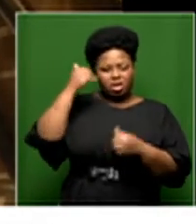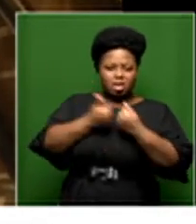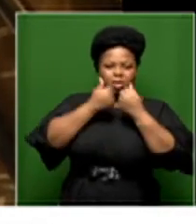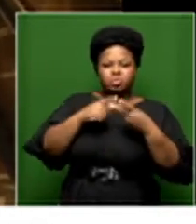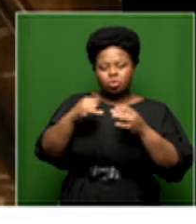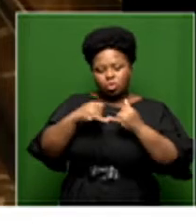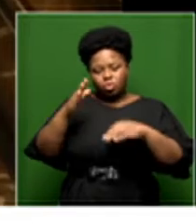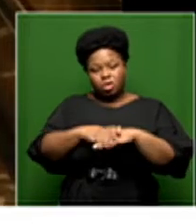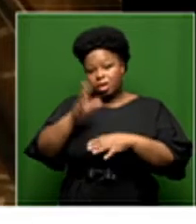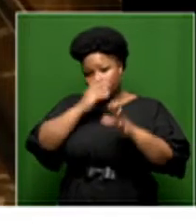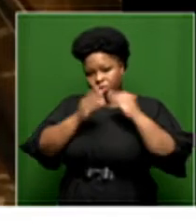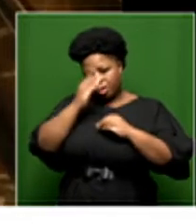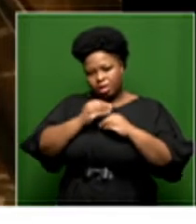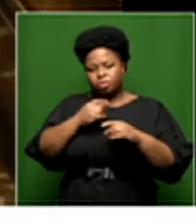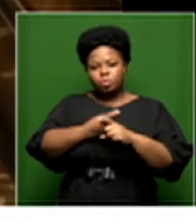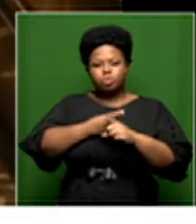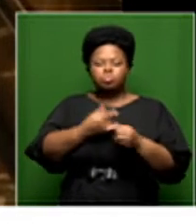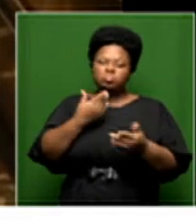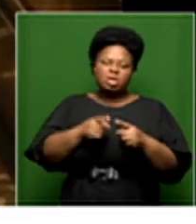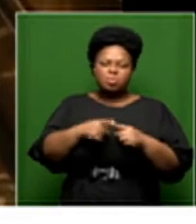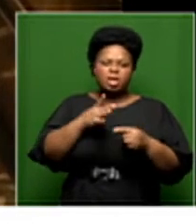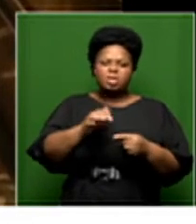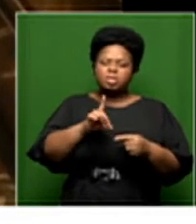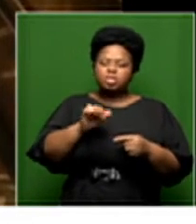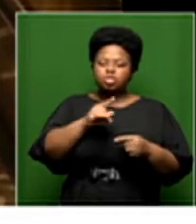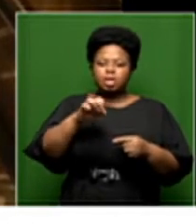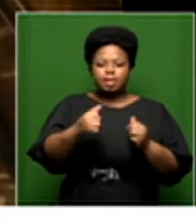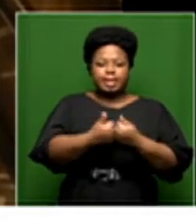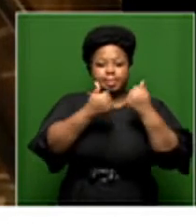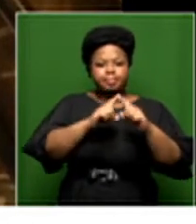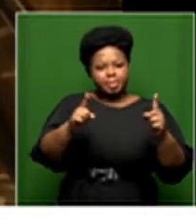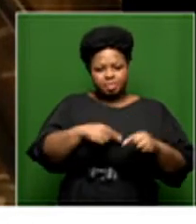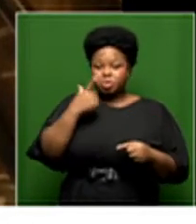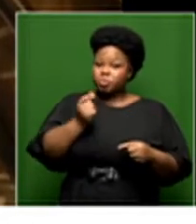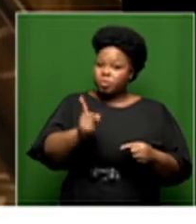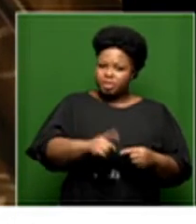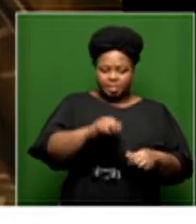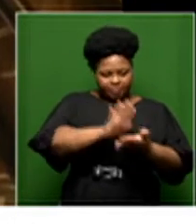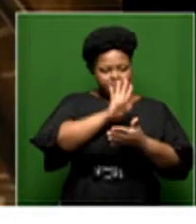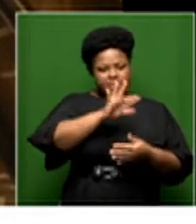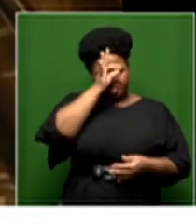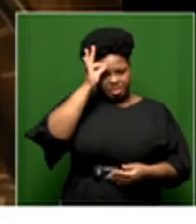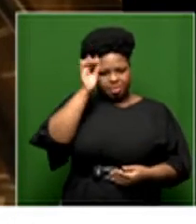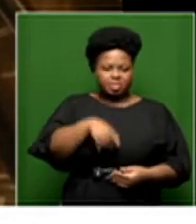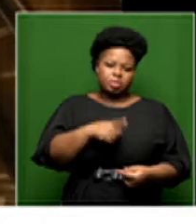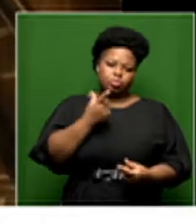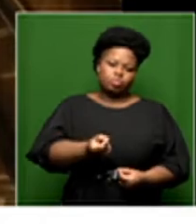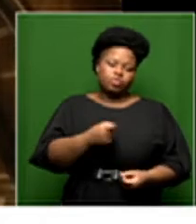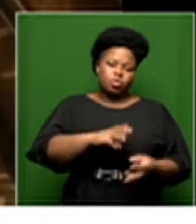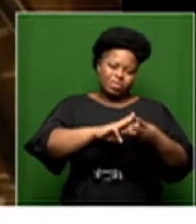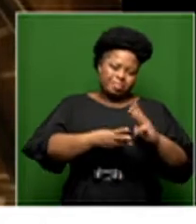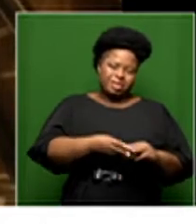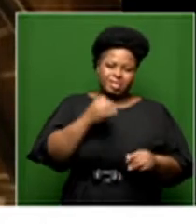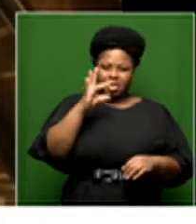online tutorials, and they can essentially play this digital game. But in order to get there, they have to finish their 15 minutes of maths a day. So that's